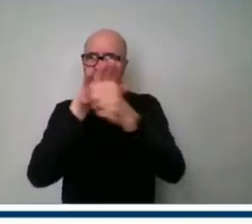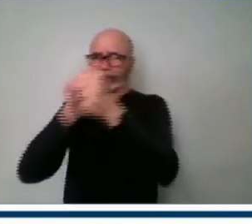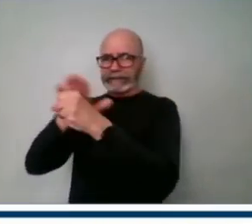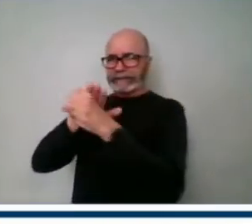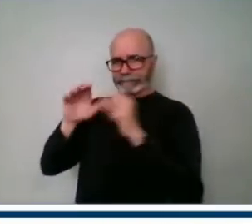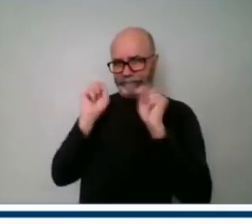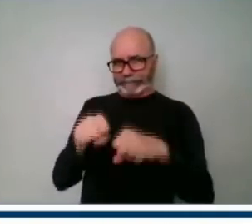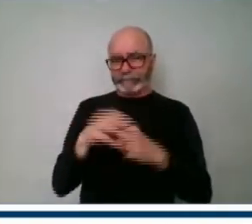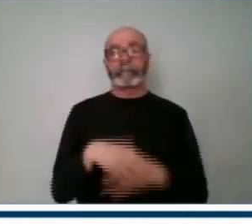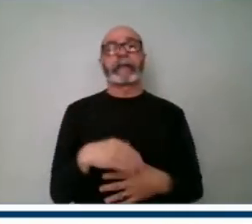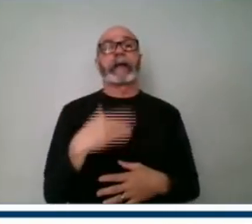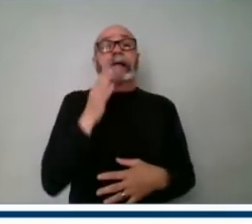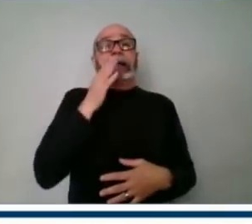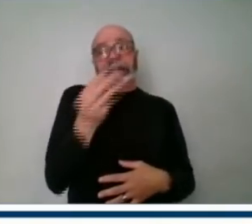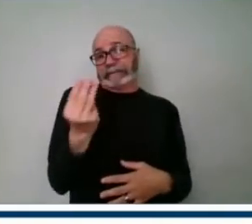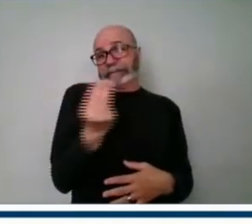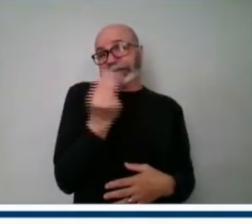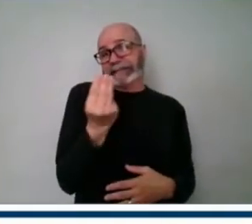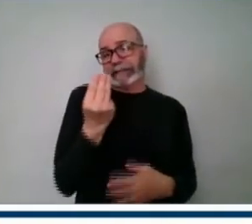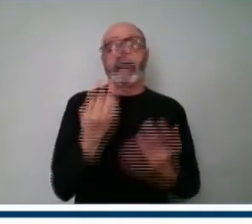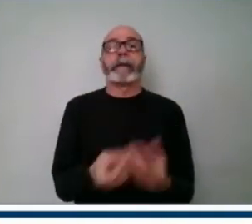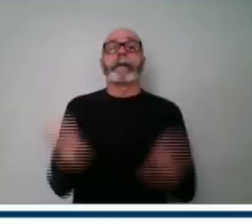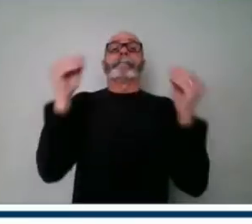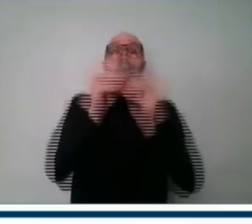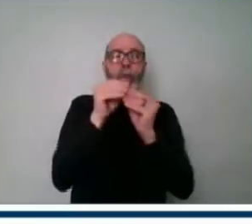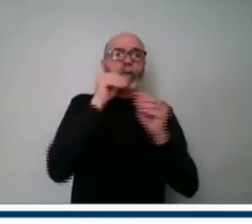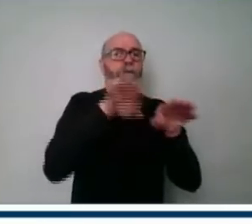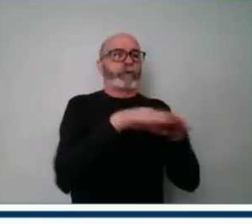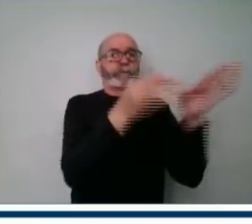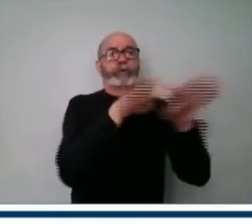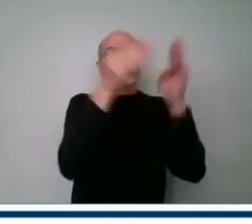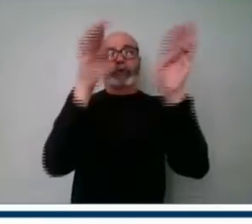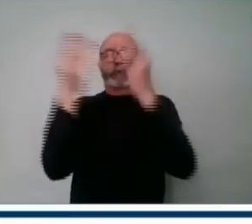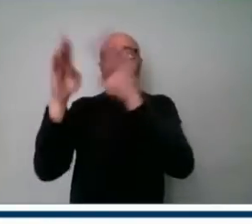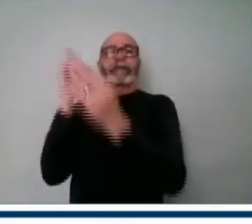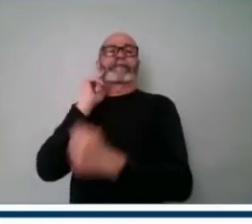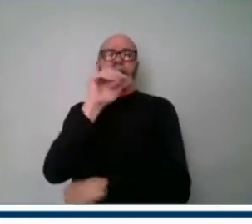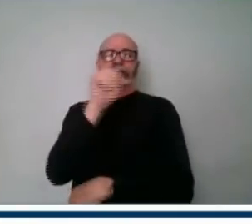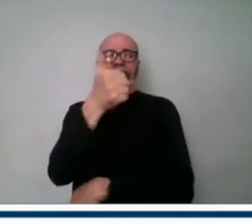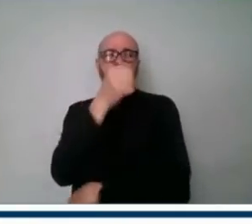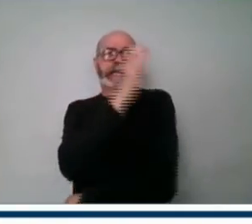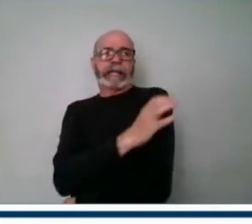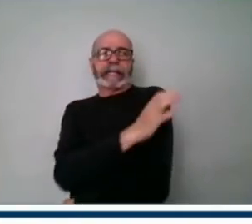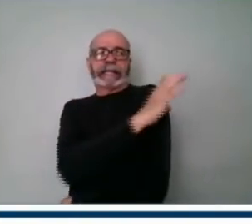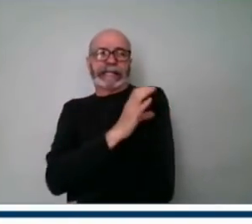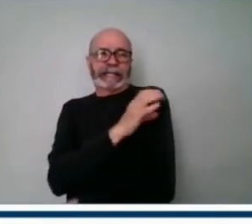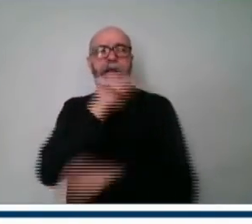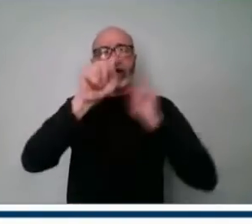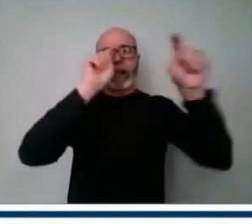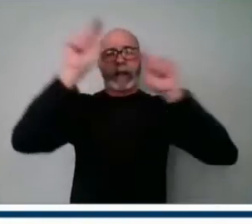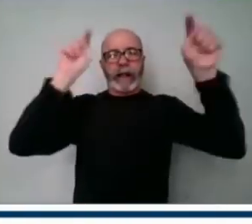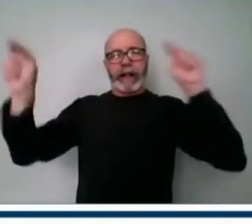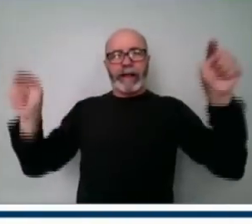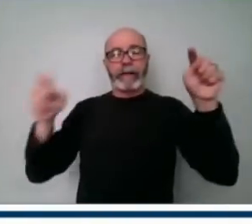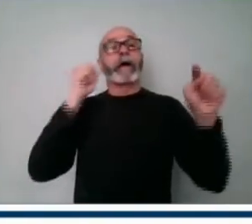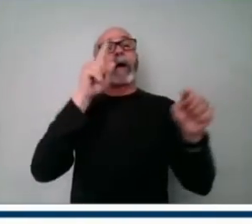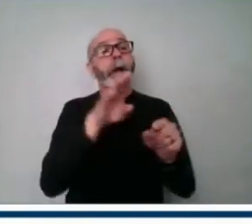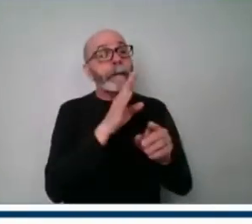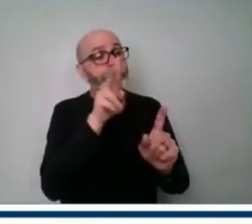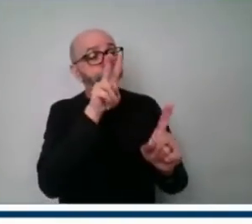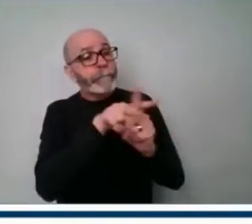booking appointments for all 10 clinic locations. These appointments will be open to all Nova Scotians over the age of